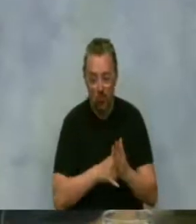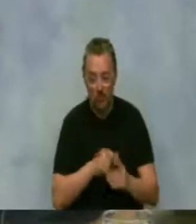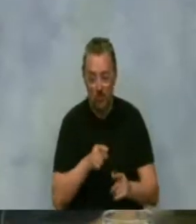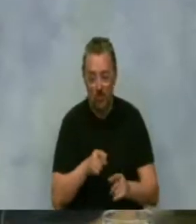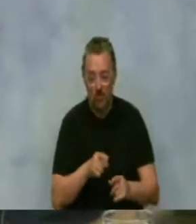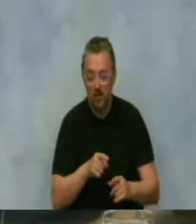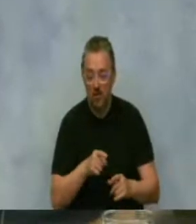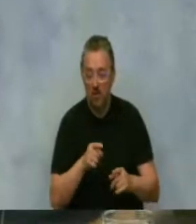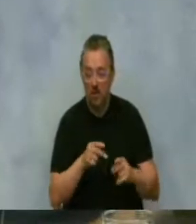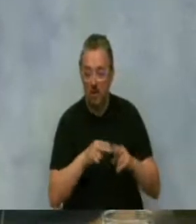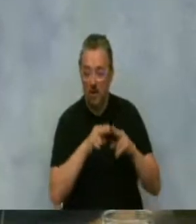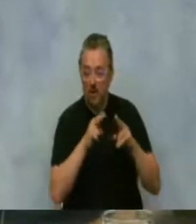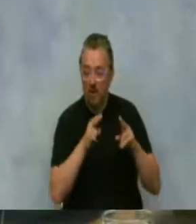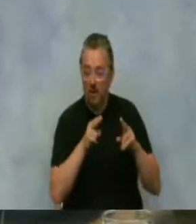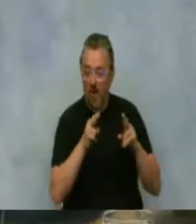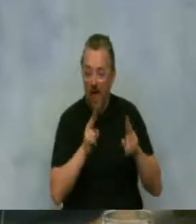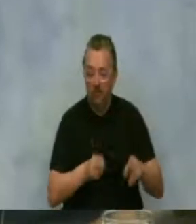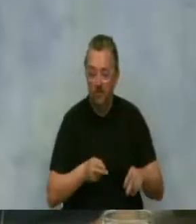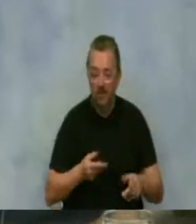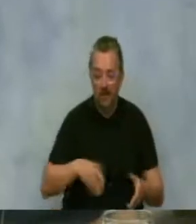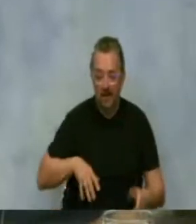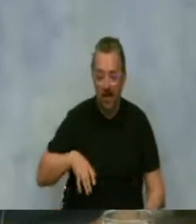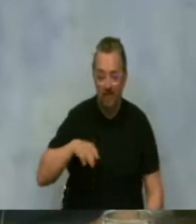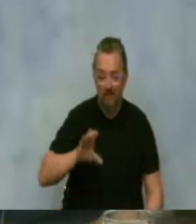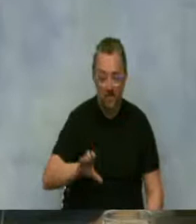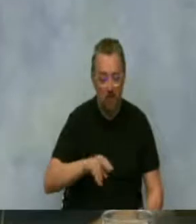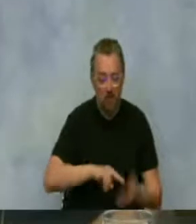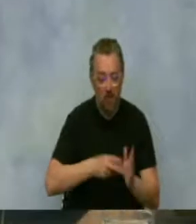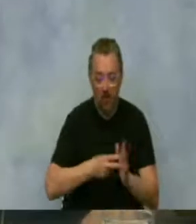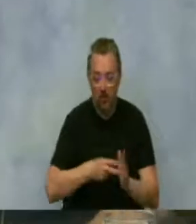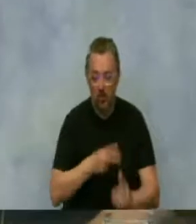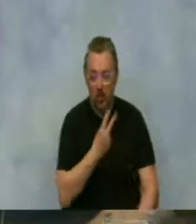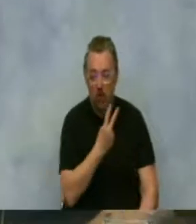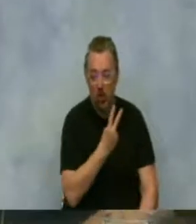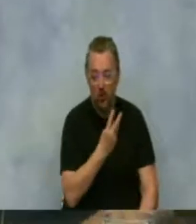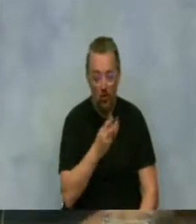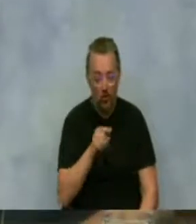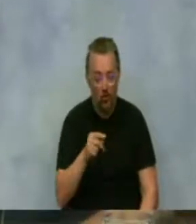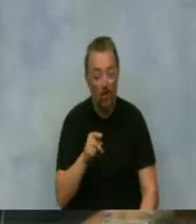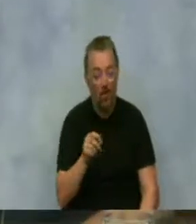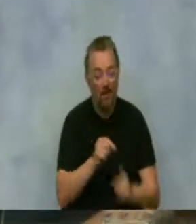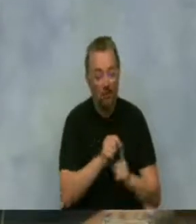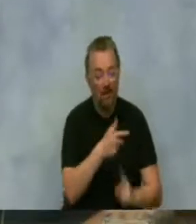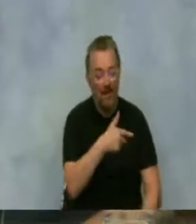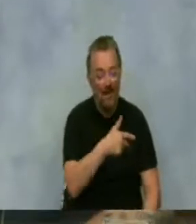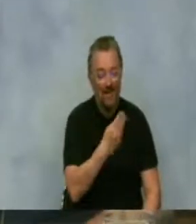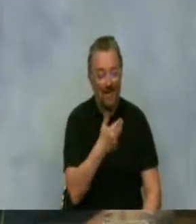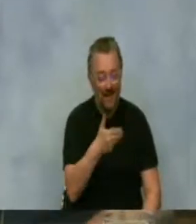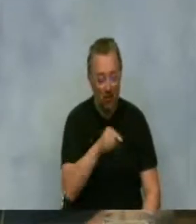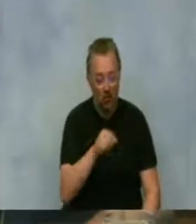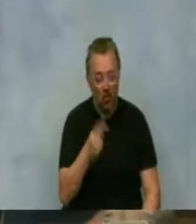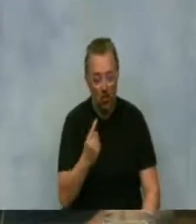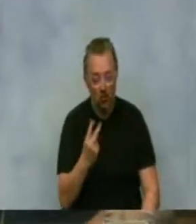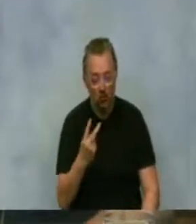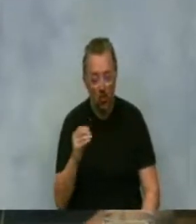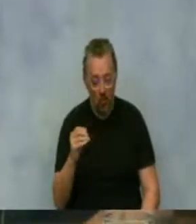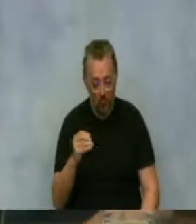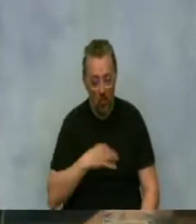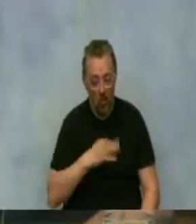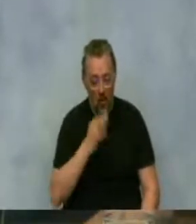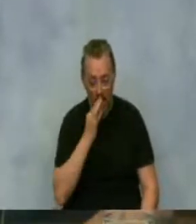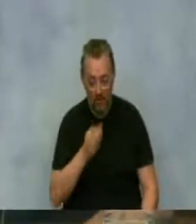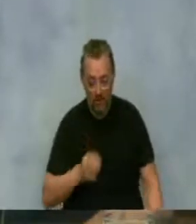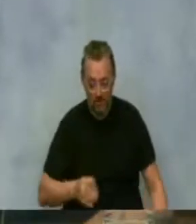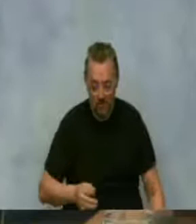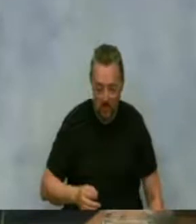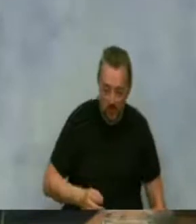Strategic Housing Investment Plan 23 to 28, and that's in pages 89 to 120. Again, I'm going to ask Annette Finnan to take